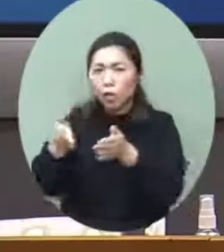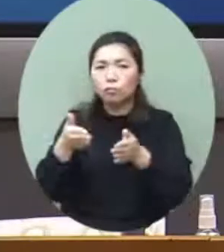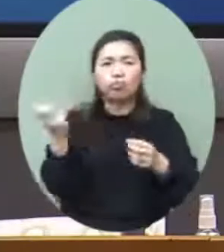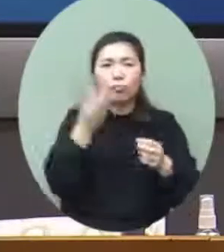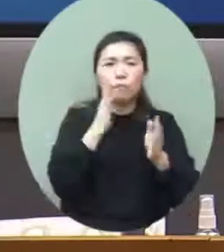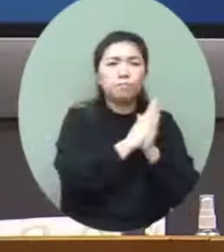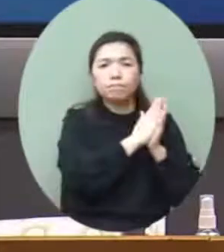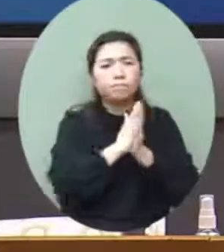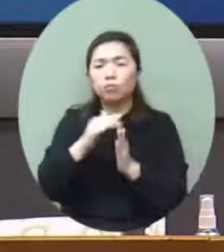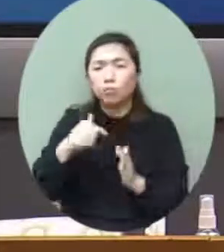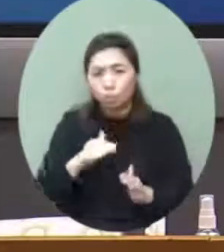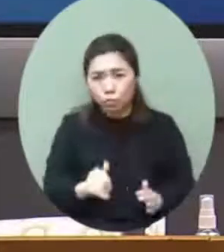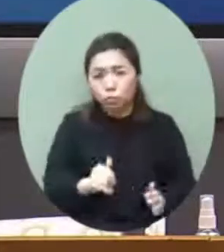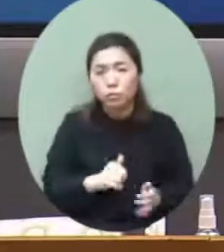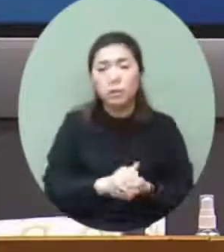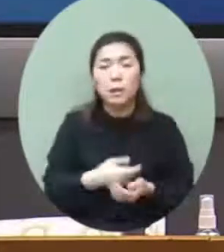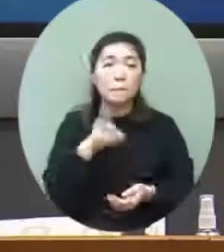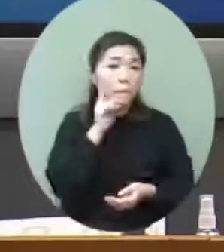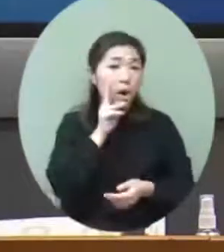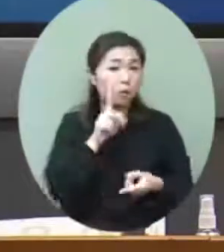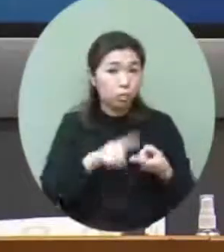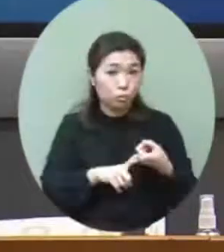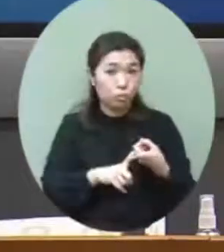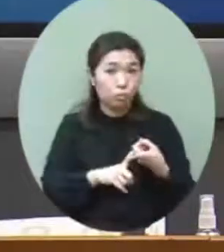The HA's medical staff would